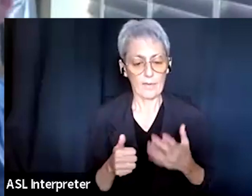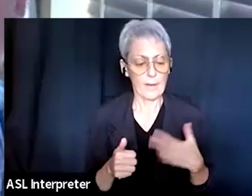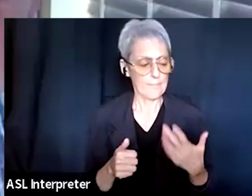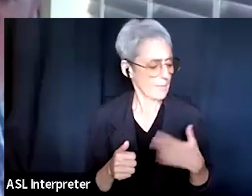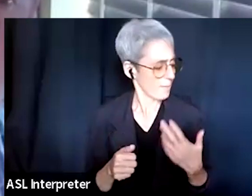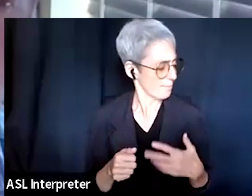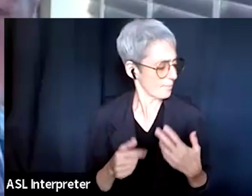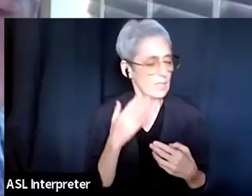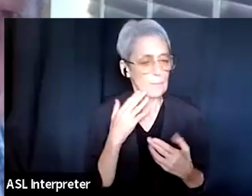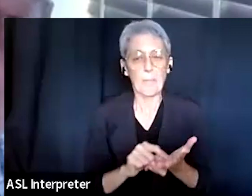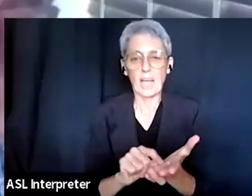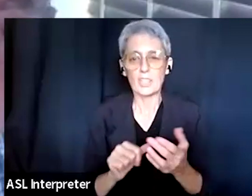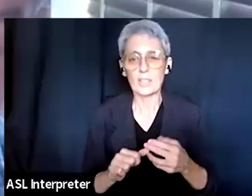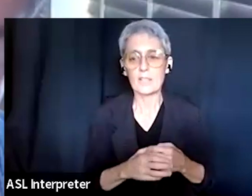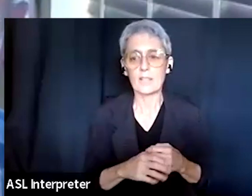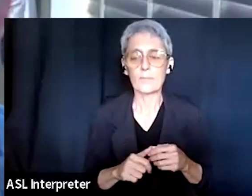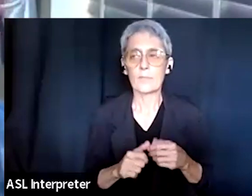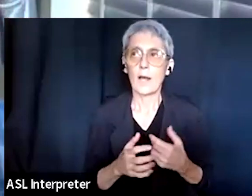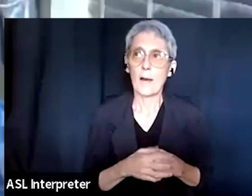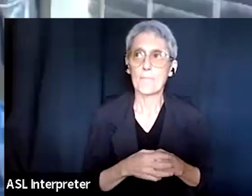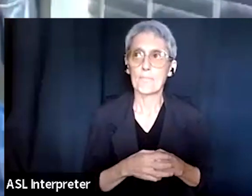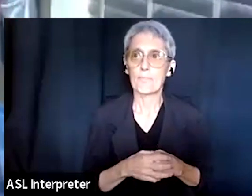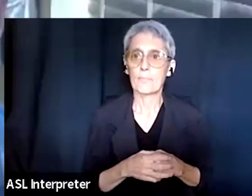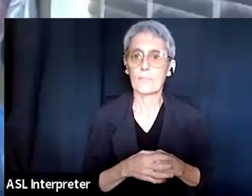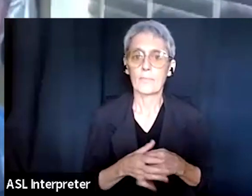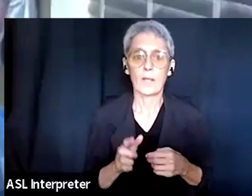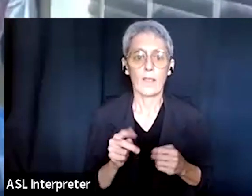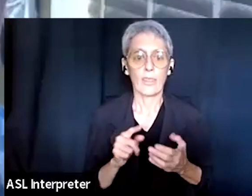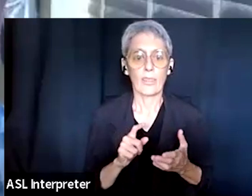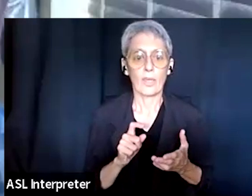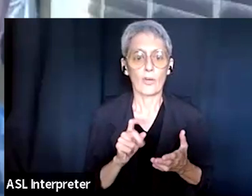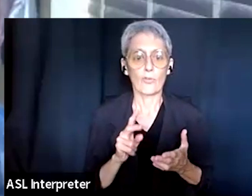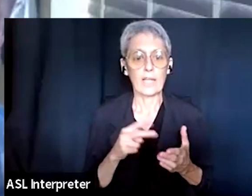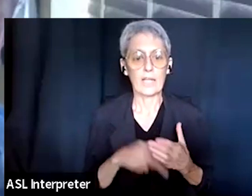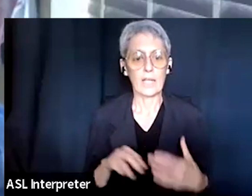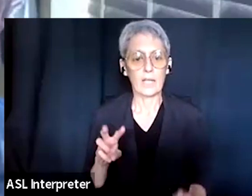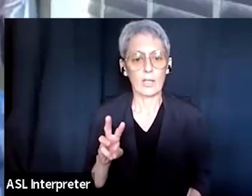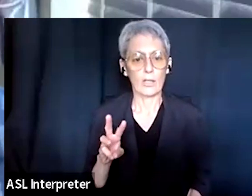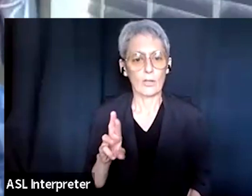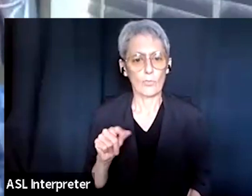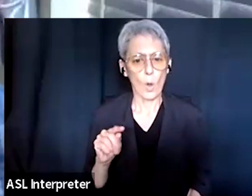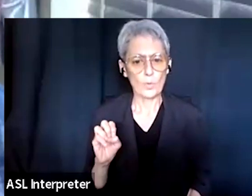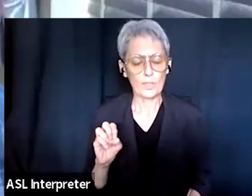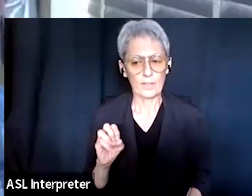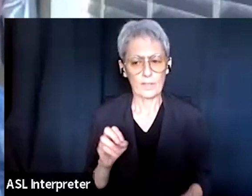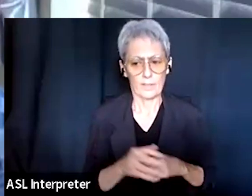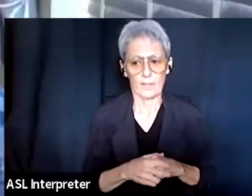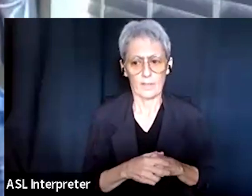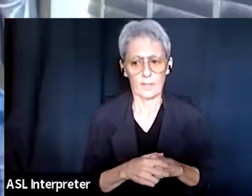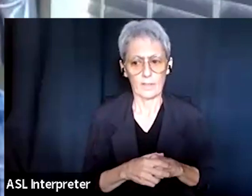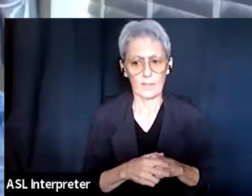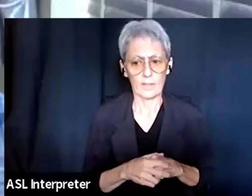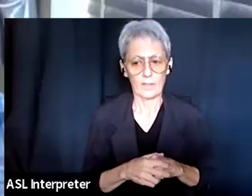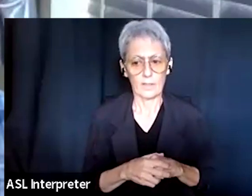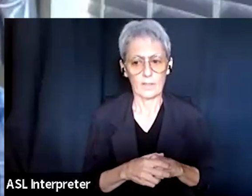publications, the reading rope was another popular model, which interestingly